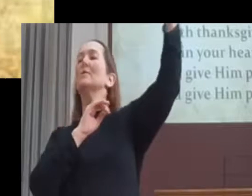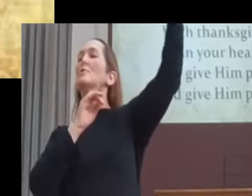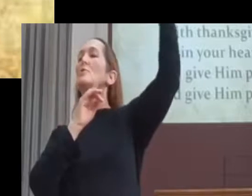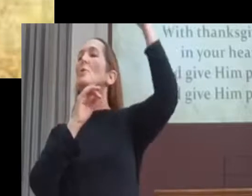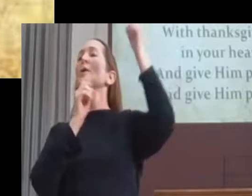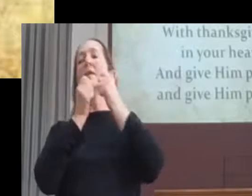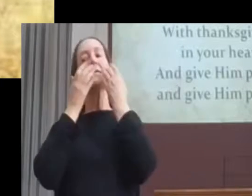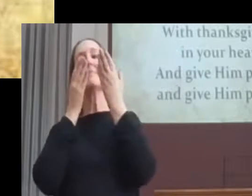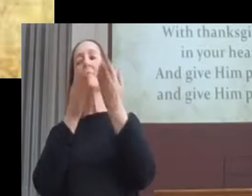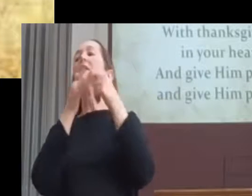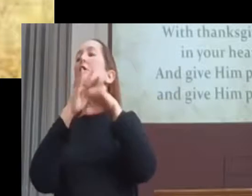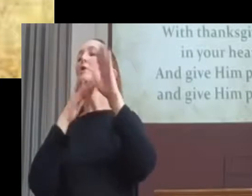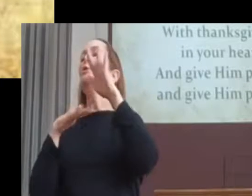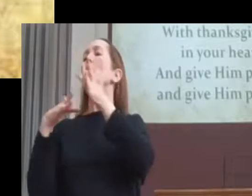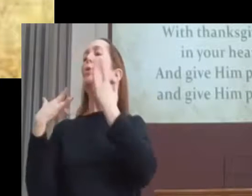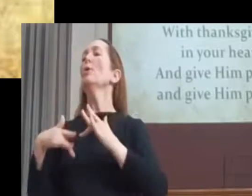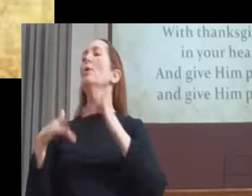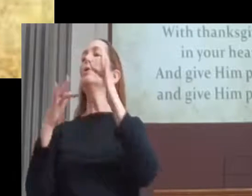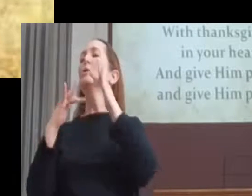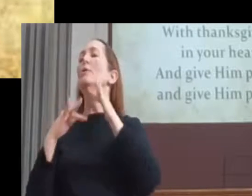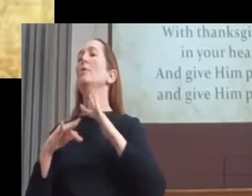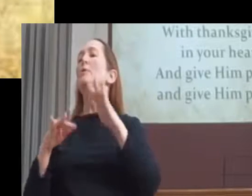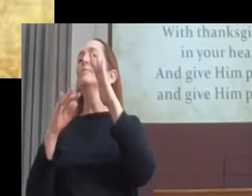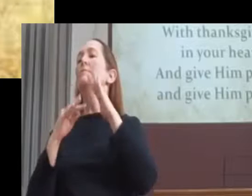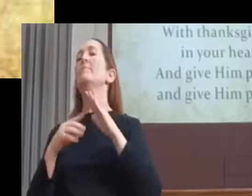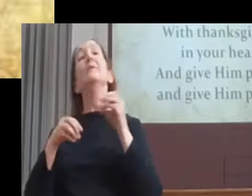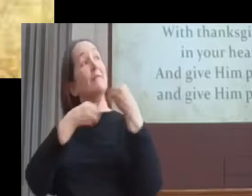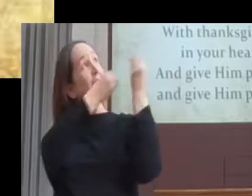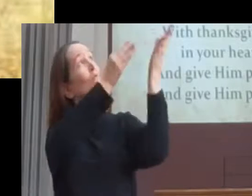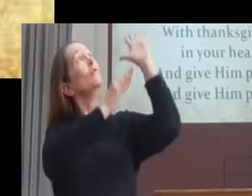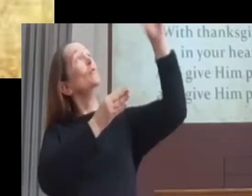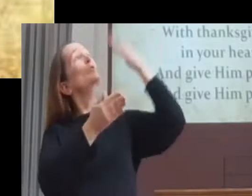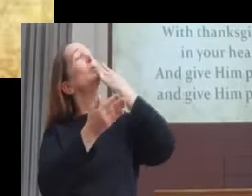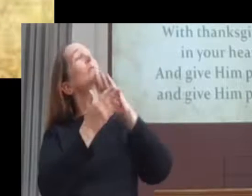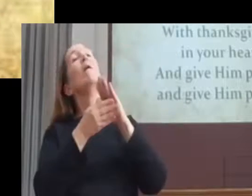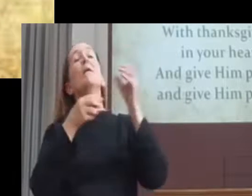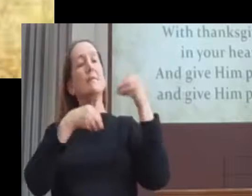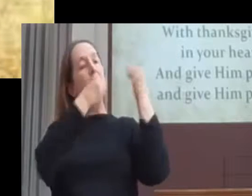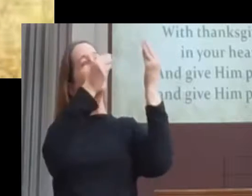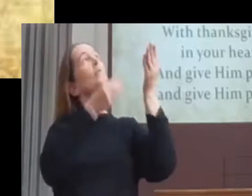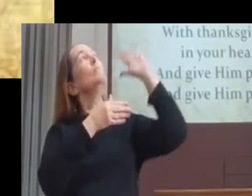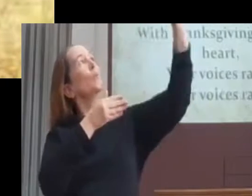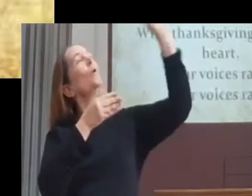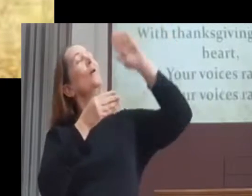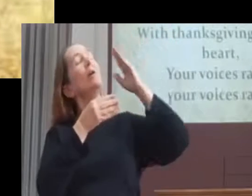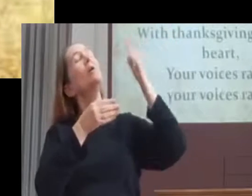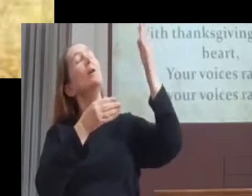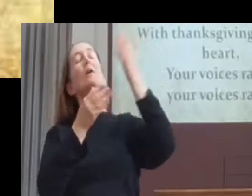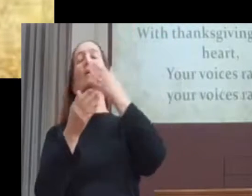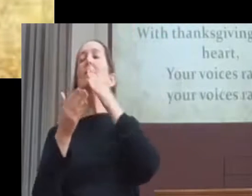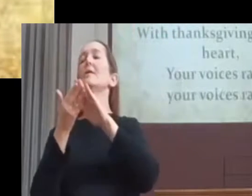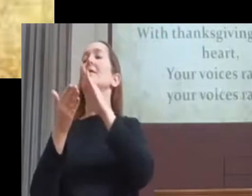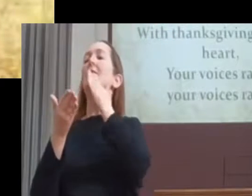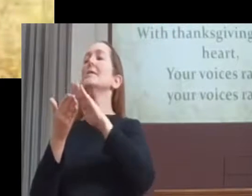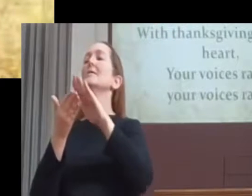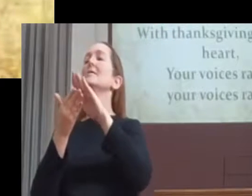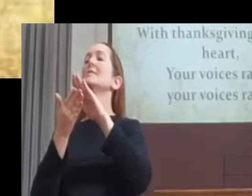names. Come into his presence with thanksgiving in your heart and give him praise, and give